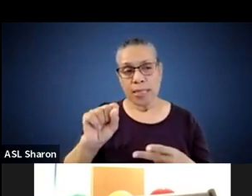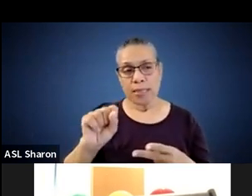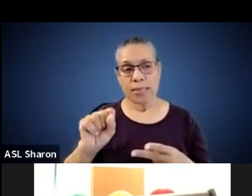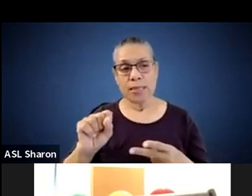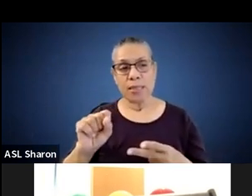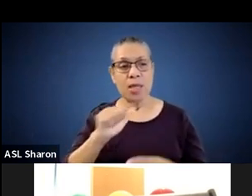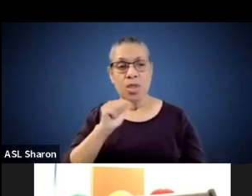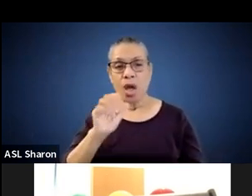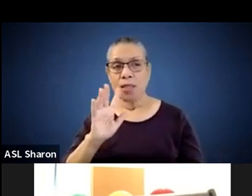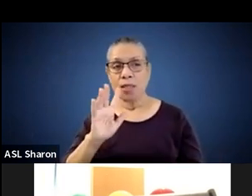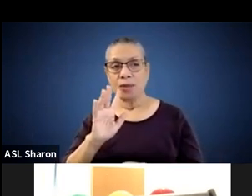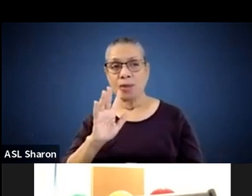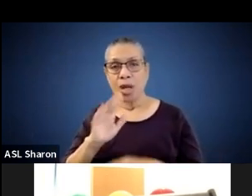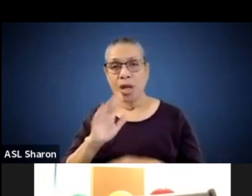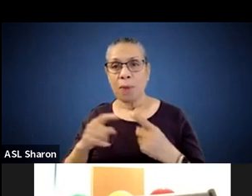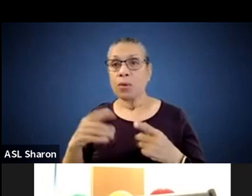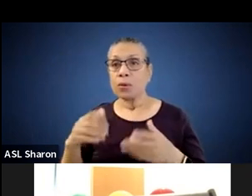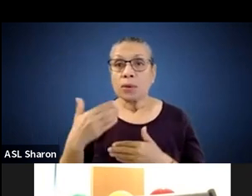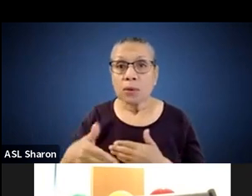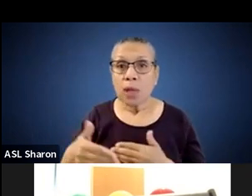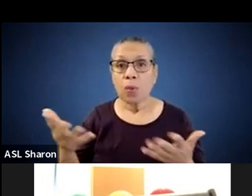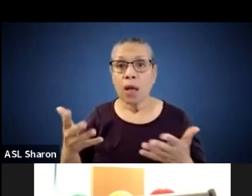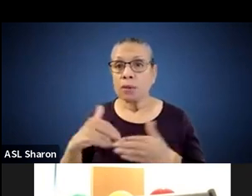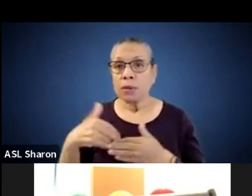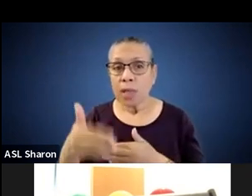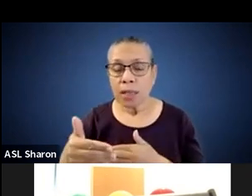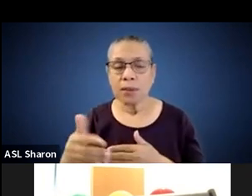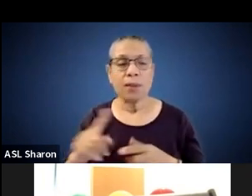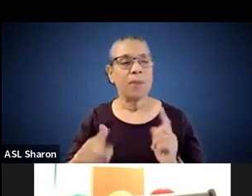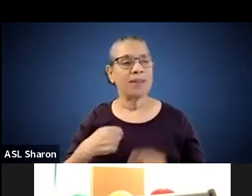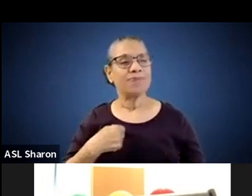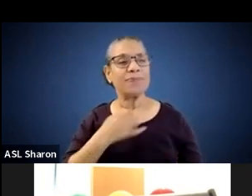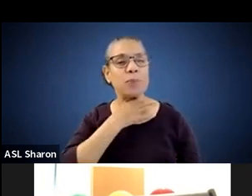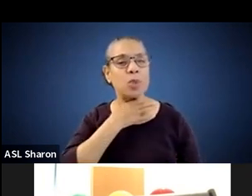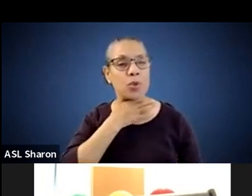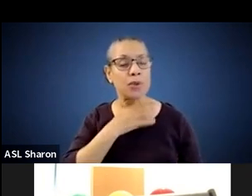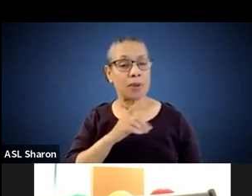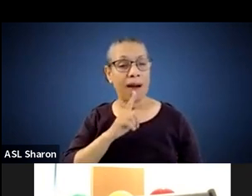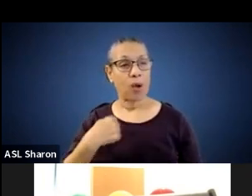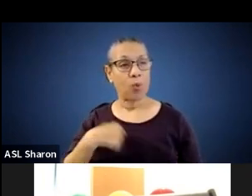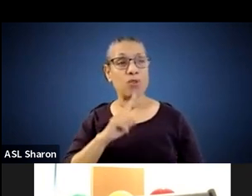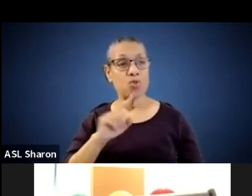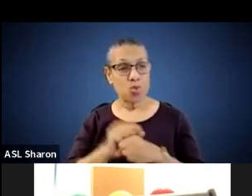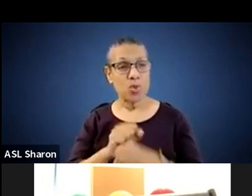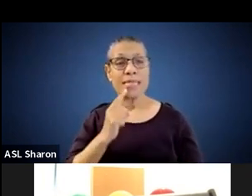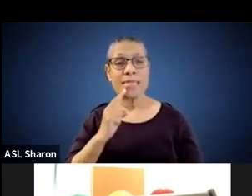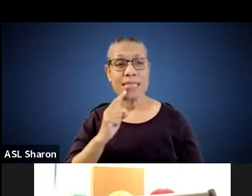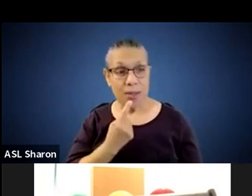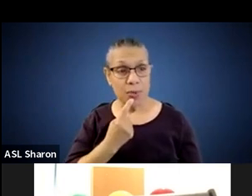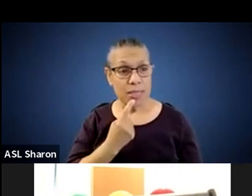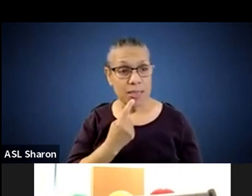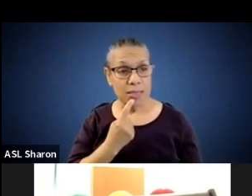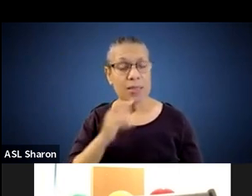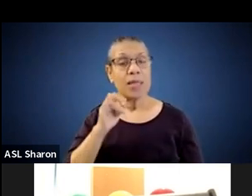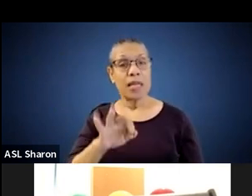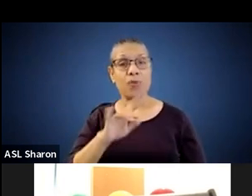didn't talk about so we were like sort of what's next but I'm sort of curious like how serious are we about this and like if so